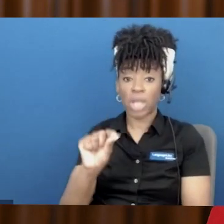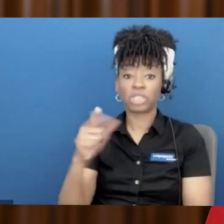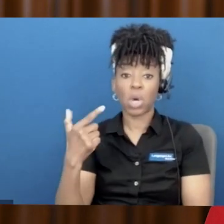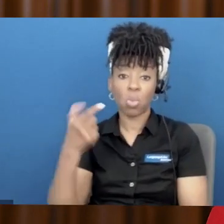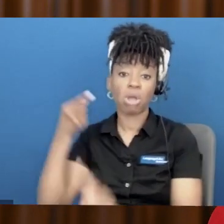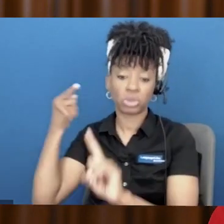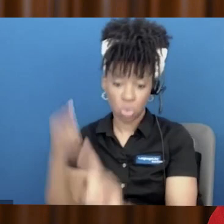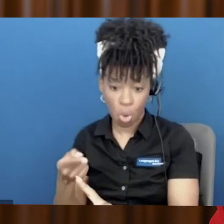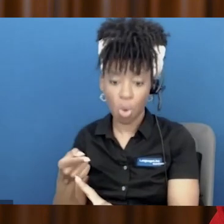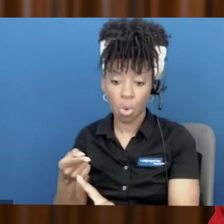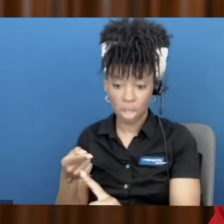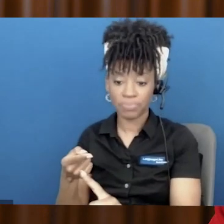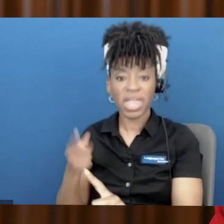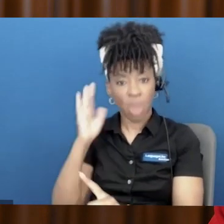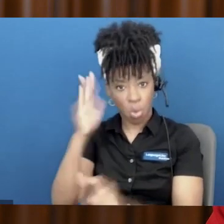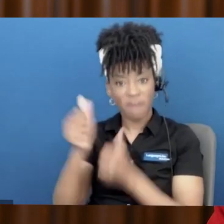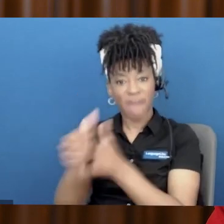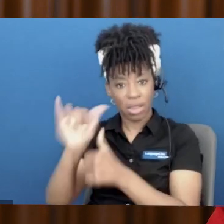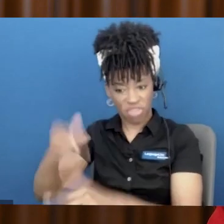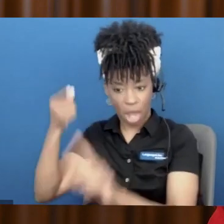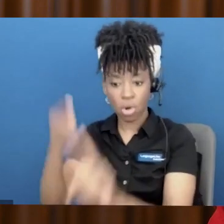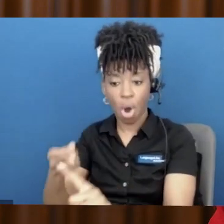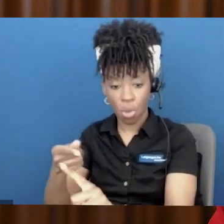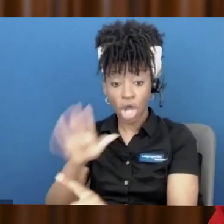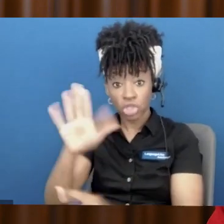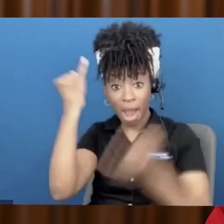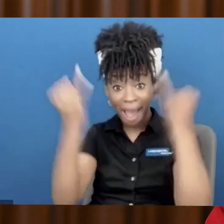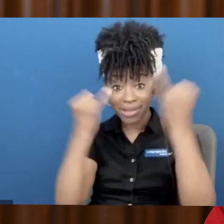that. Contact them with your ideas at